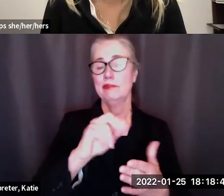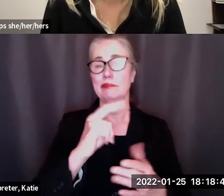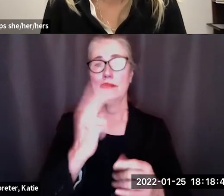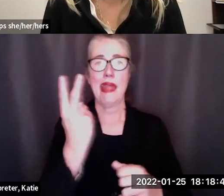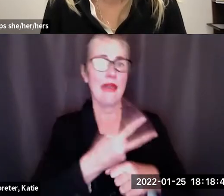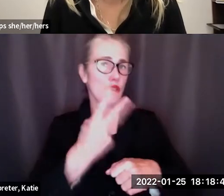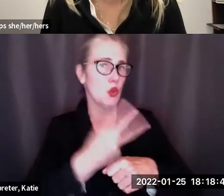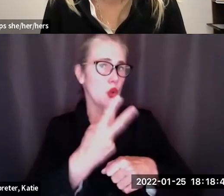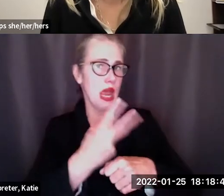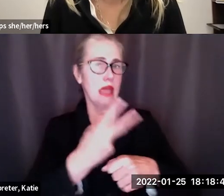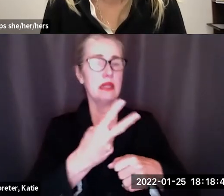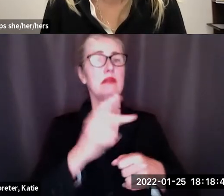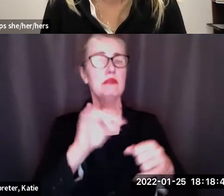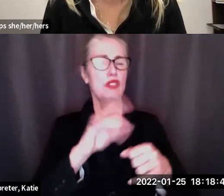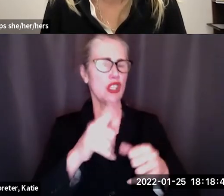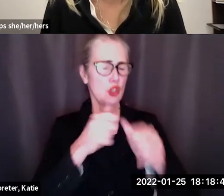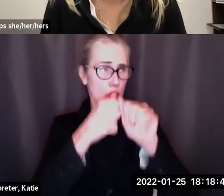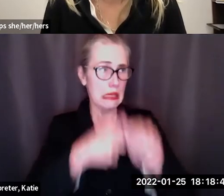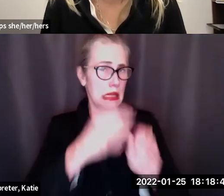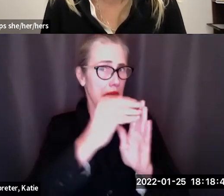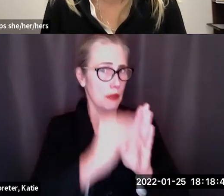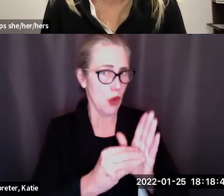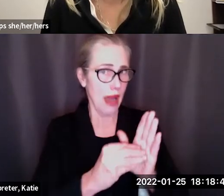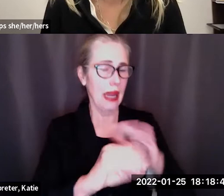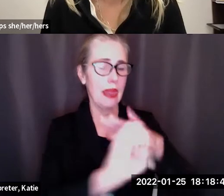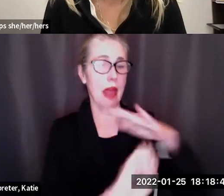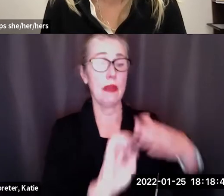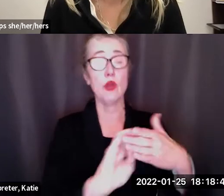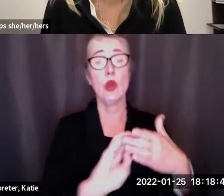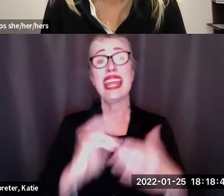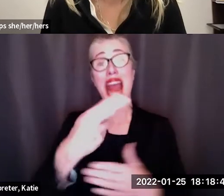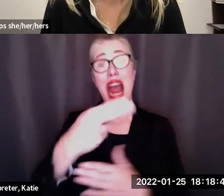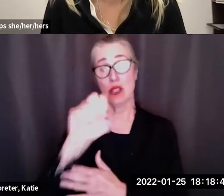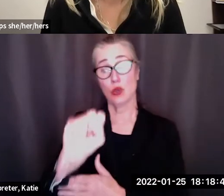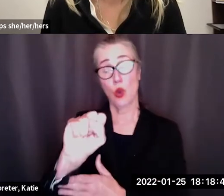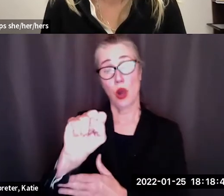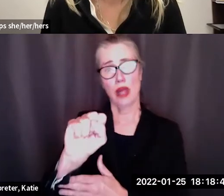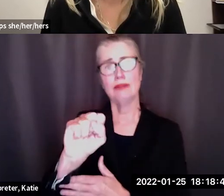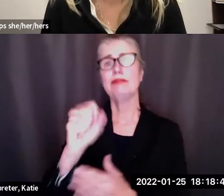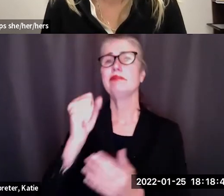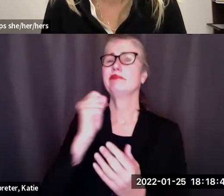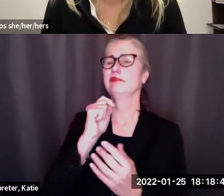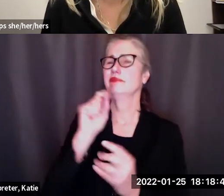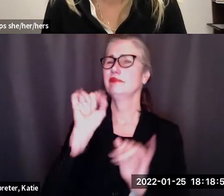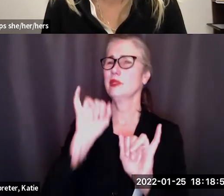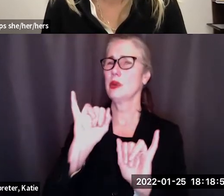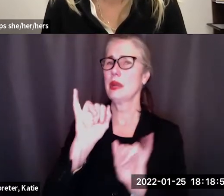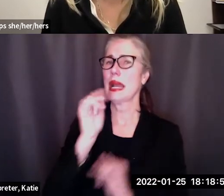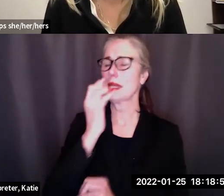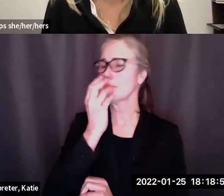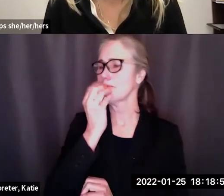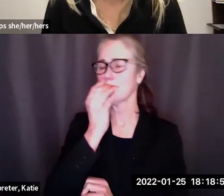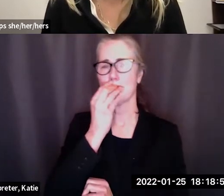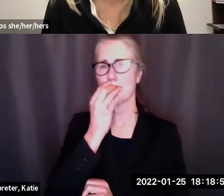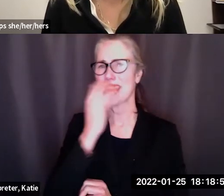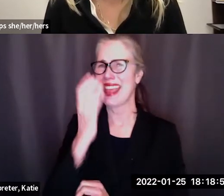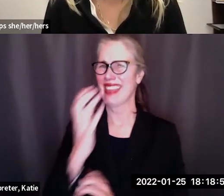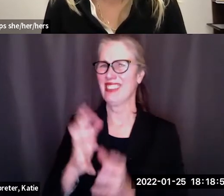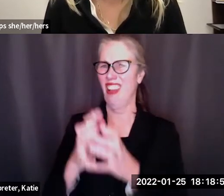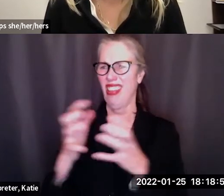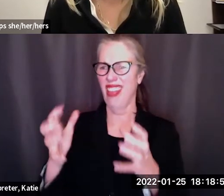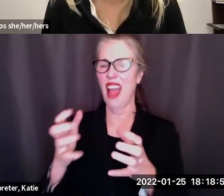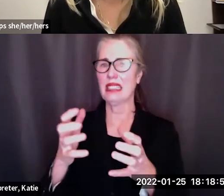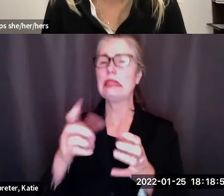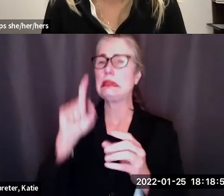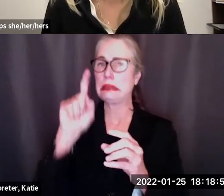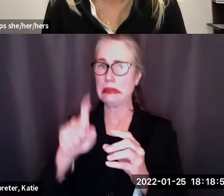elementary schools in in secondary schools we realized that was that was a heavy lift and we needed to start